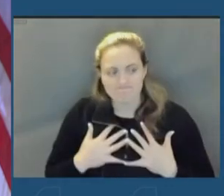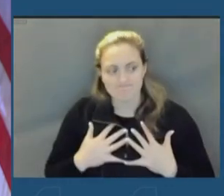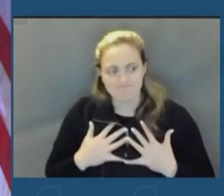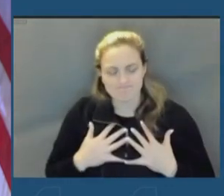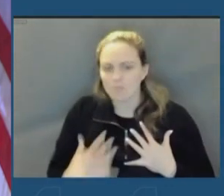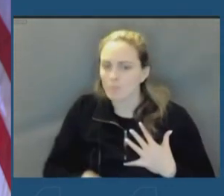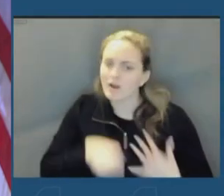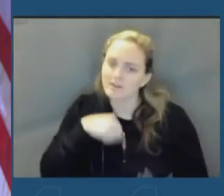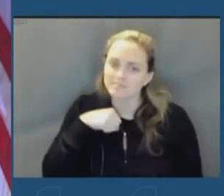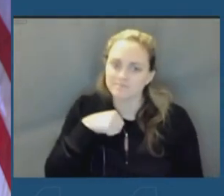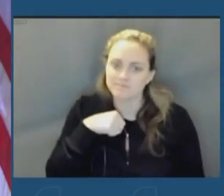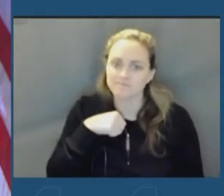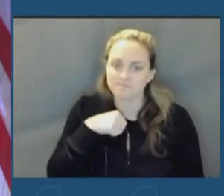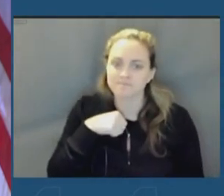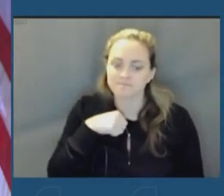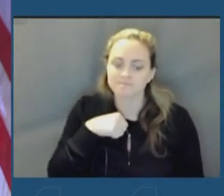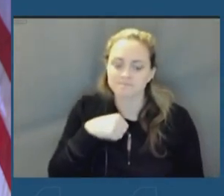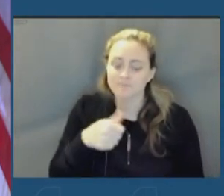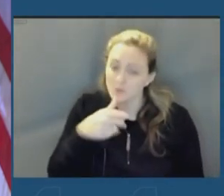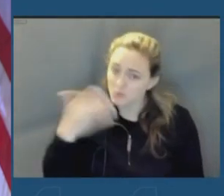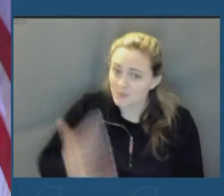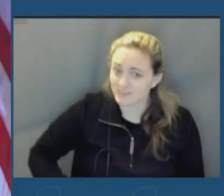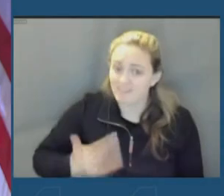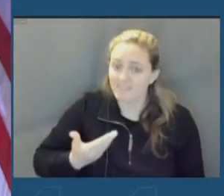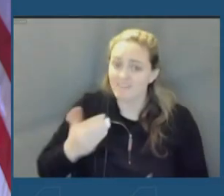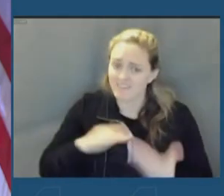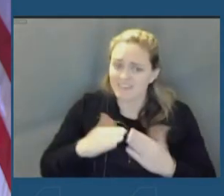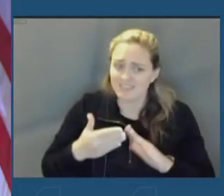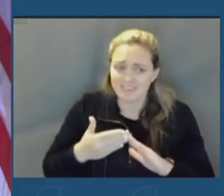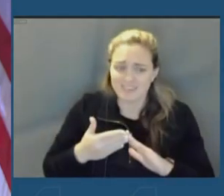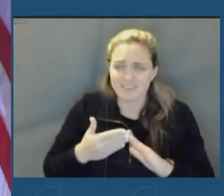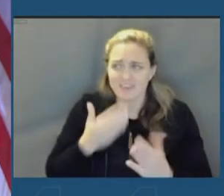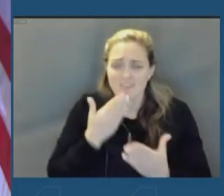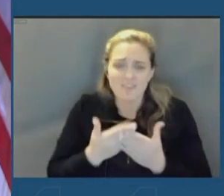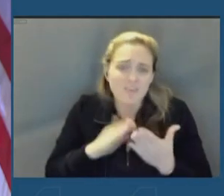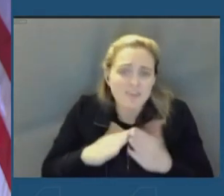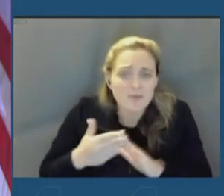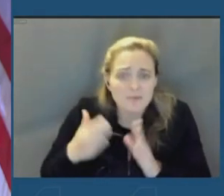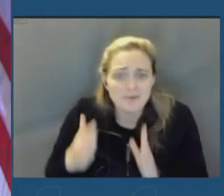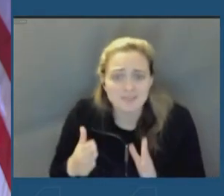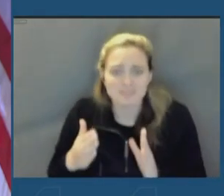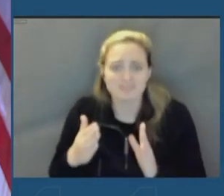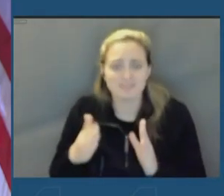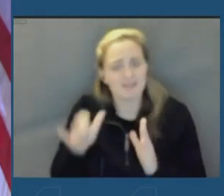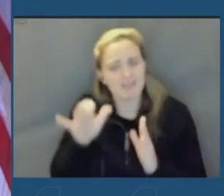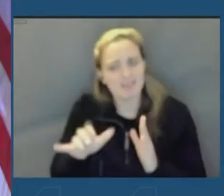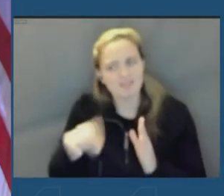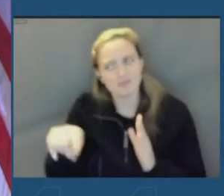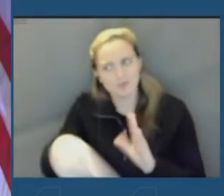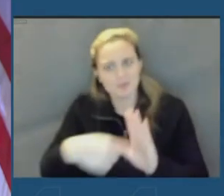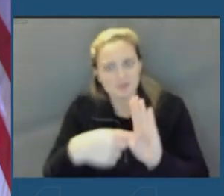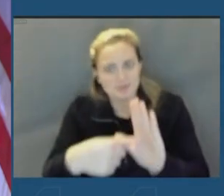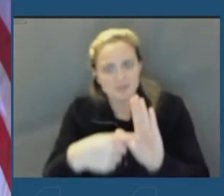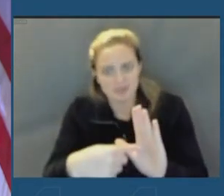pride. That is who we are, the city of good neighbors, and that's what you demonstrated during the blizzard